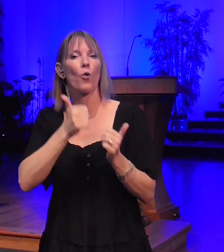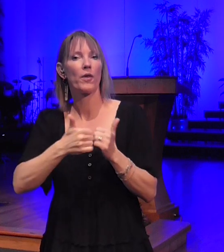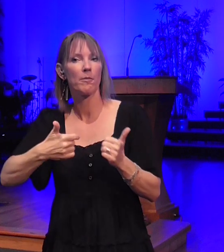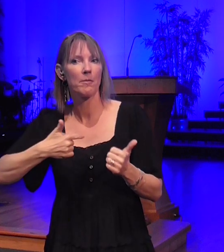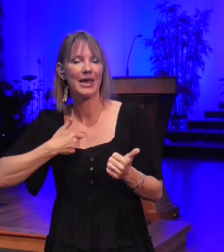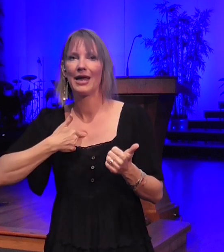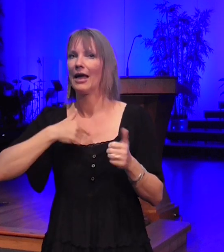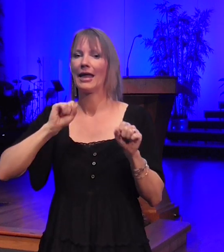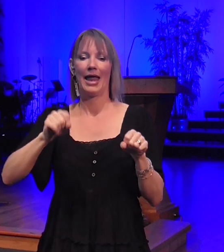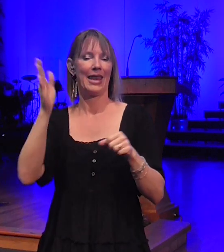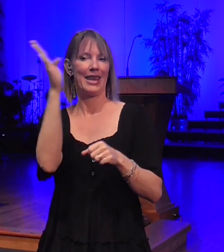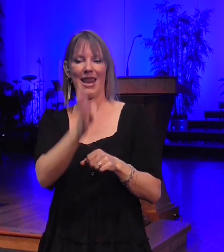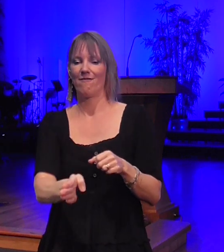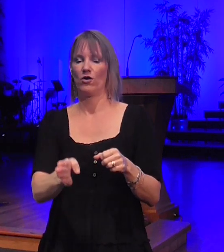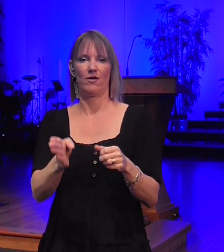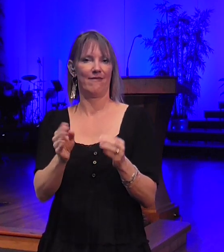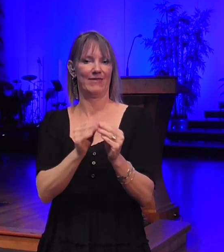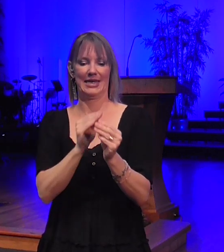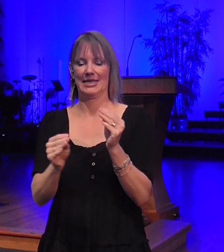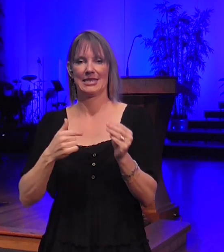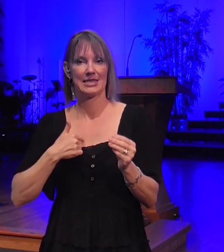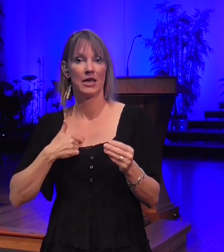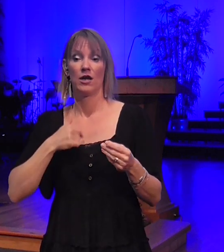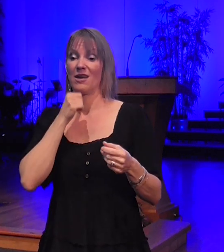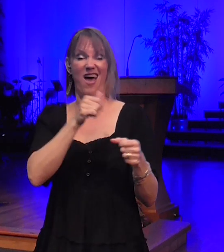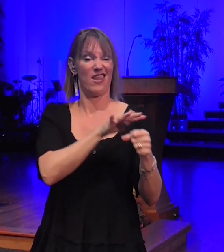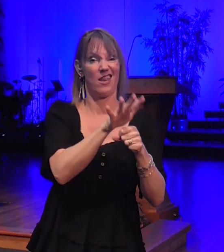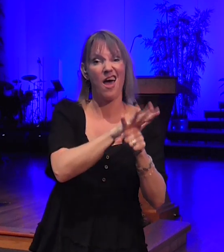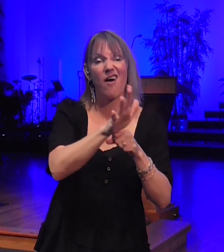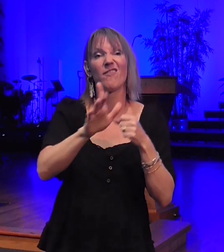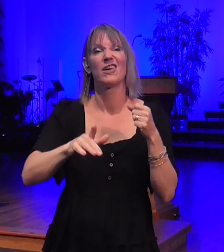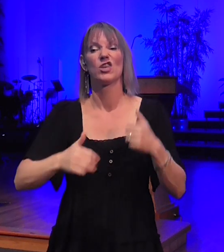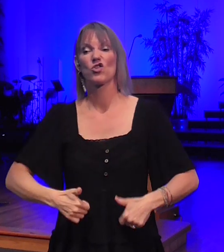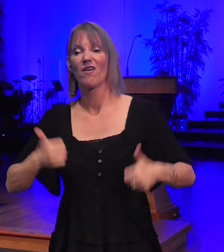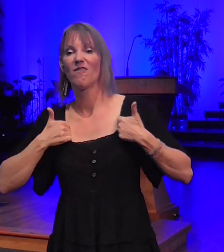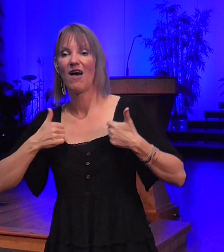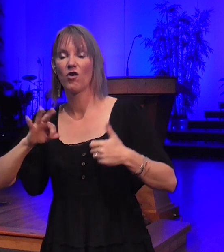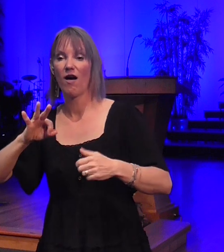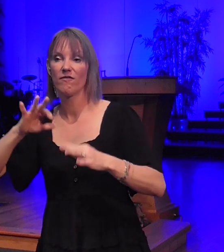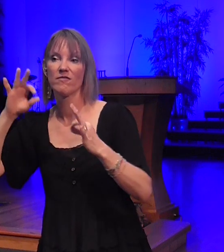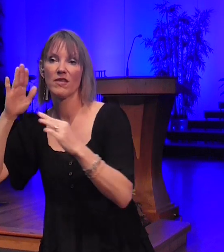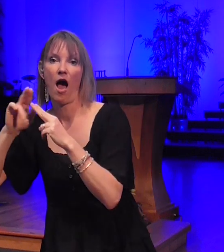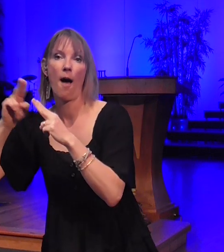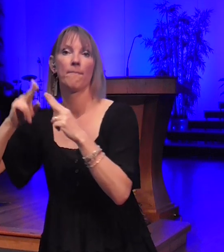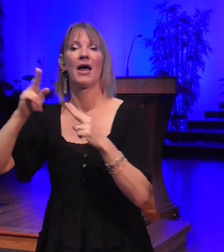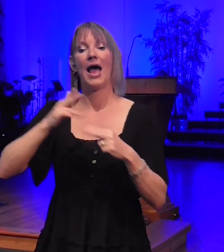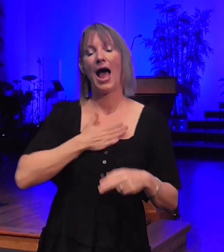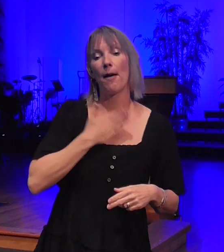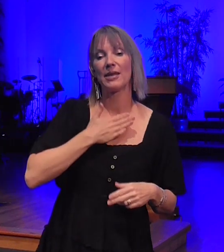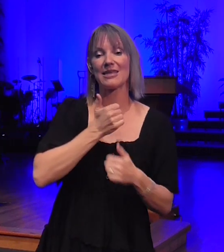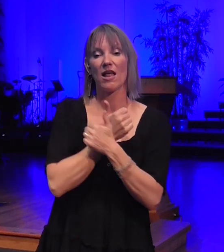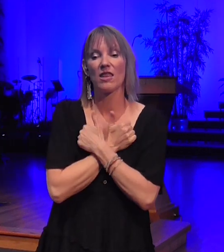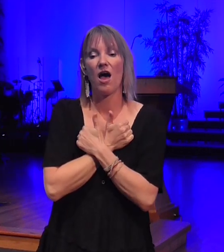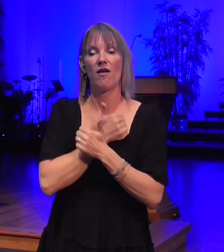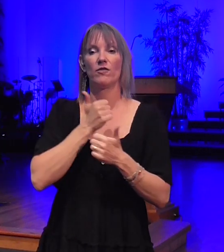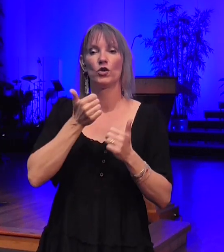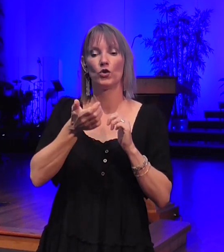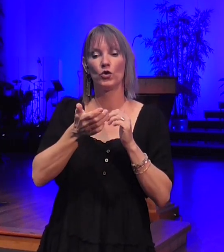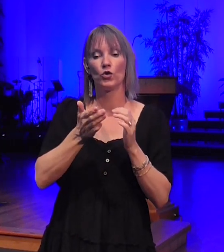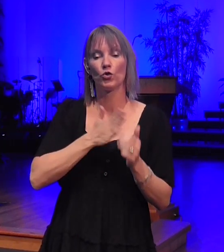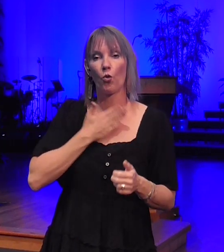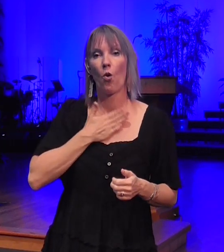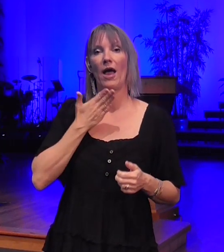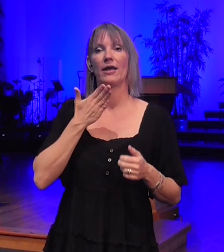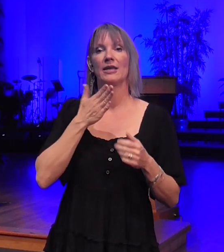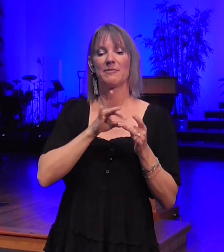be fixed. There is not enough. Survival of the fittest. Happiness, love, joy, and especially spirituality are all